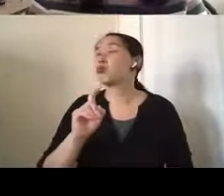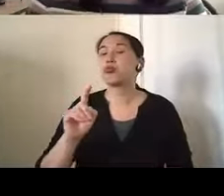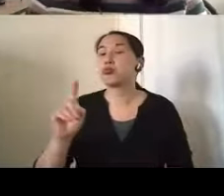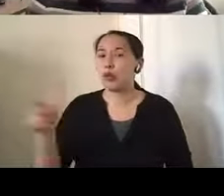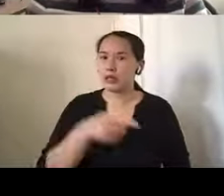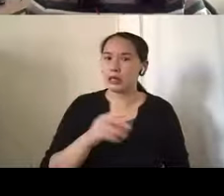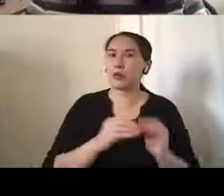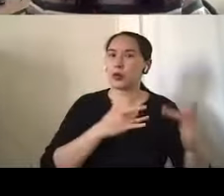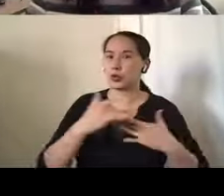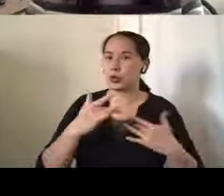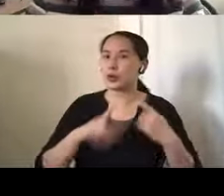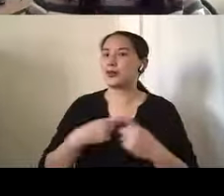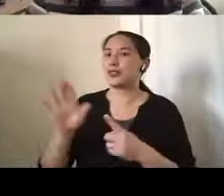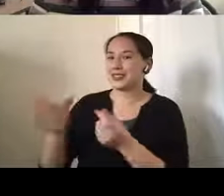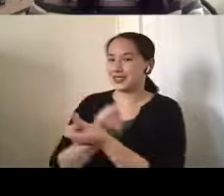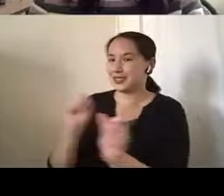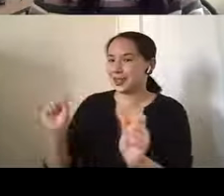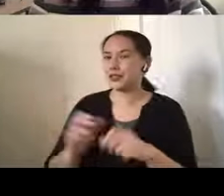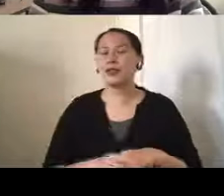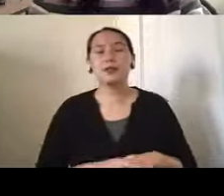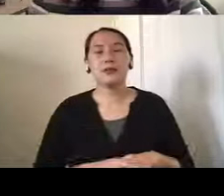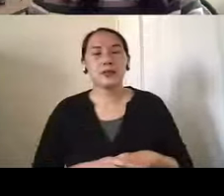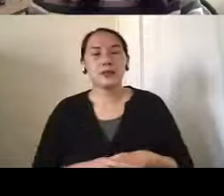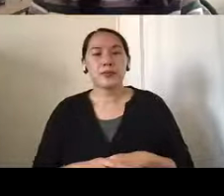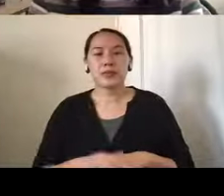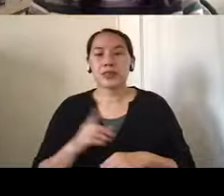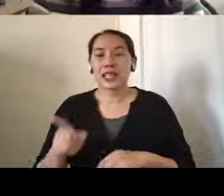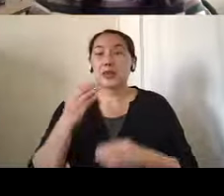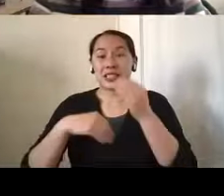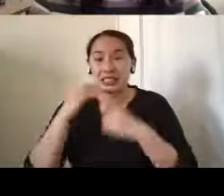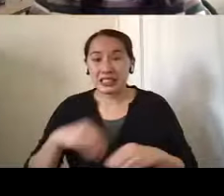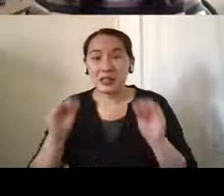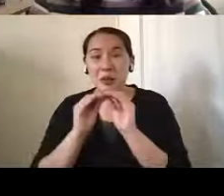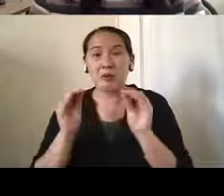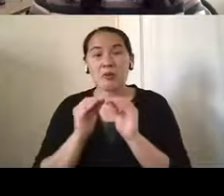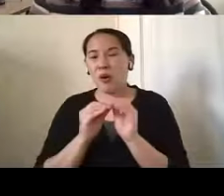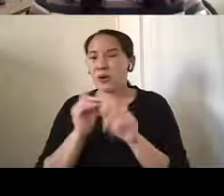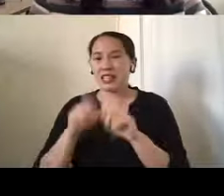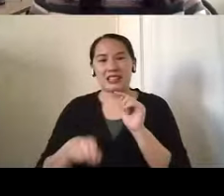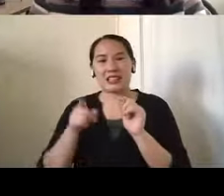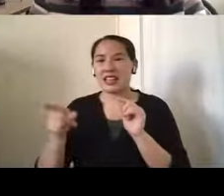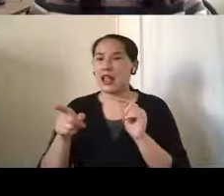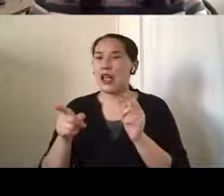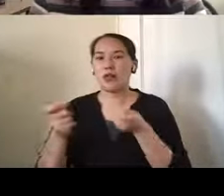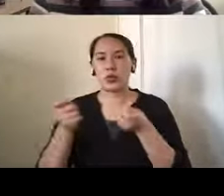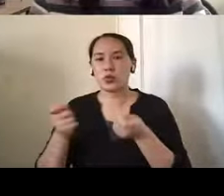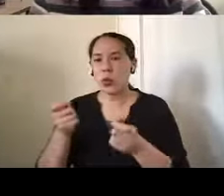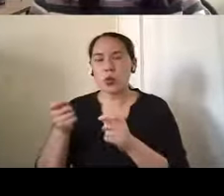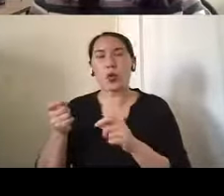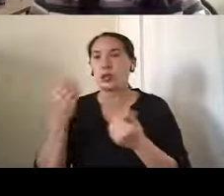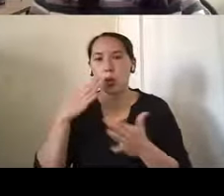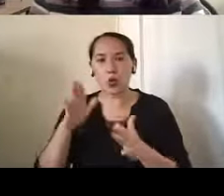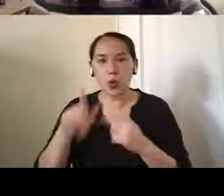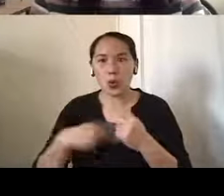his safety. He, was eating a lot more and was not able to kind of know when to stop.